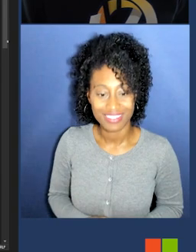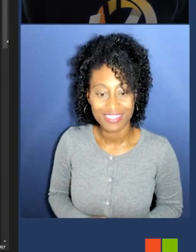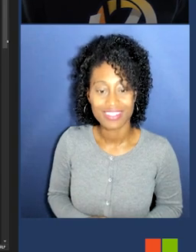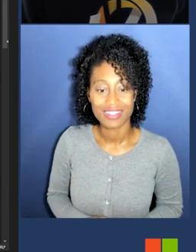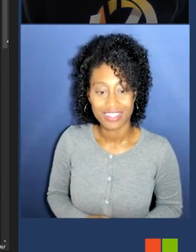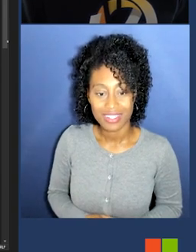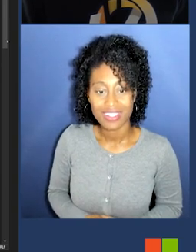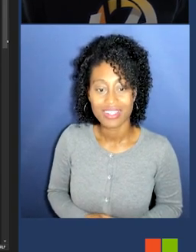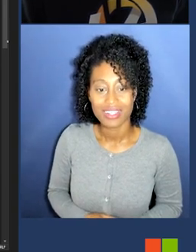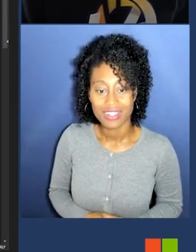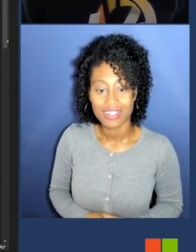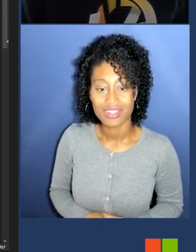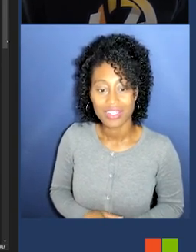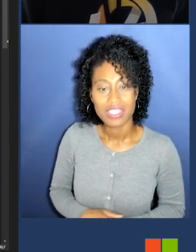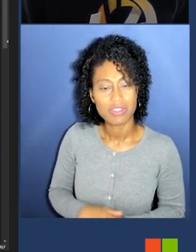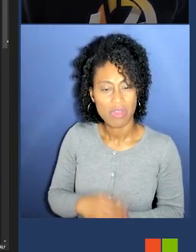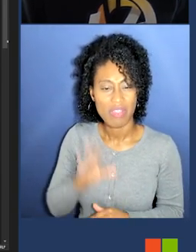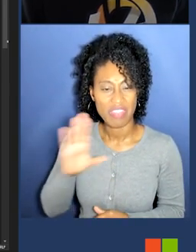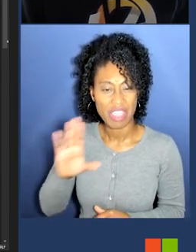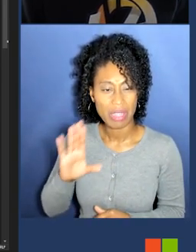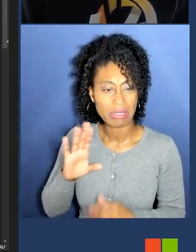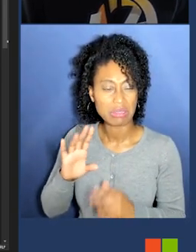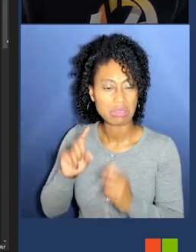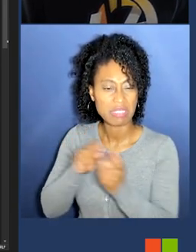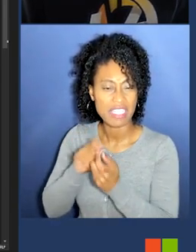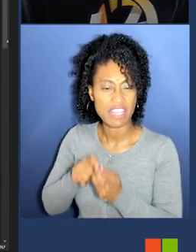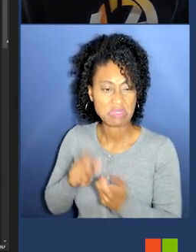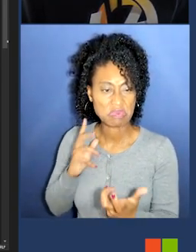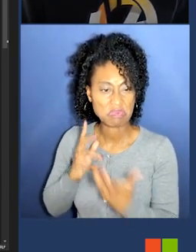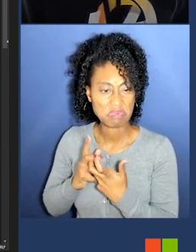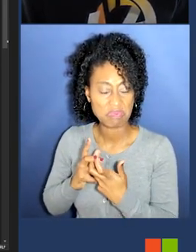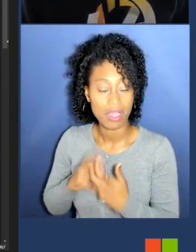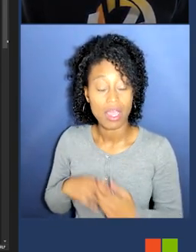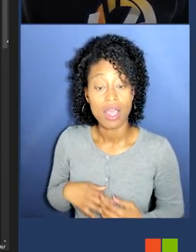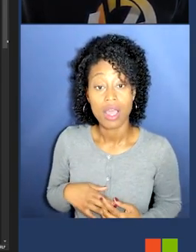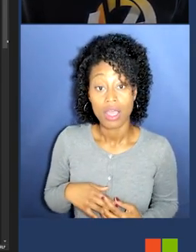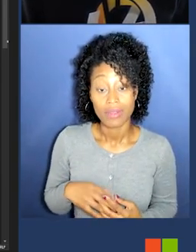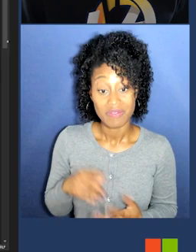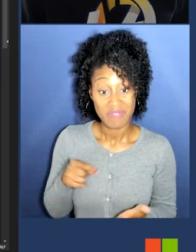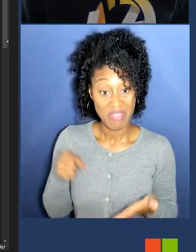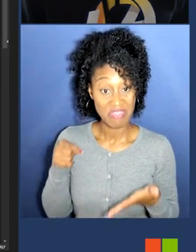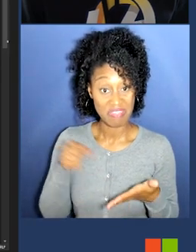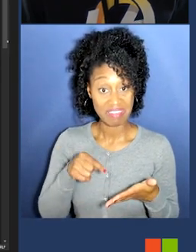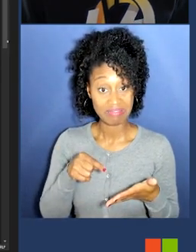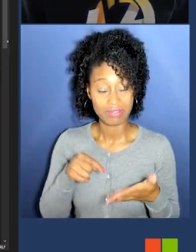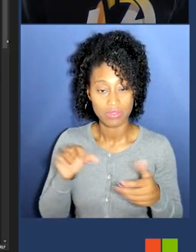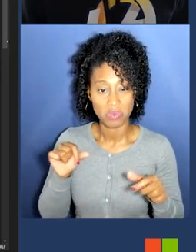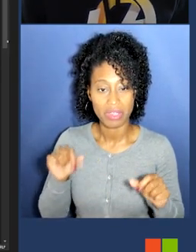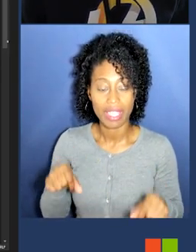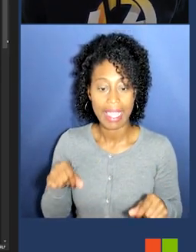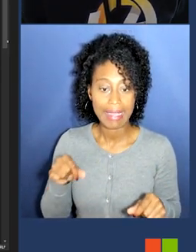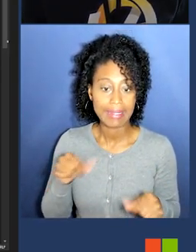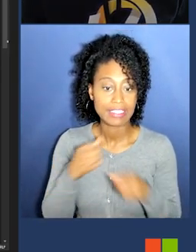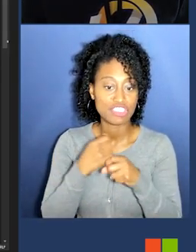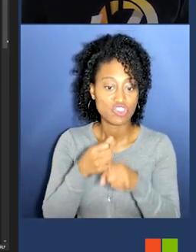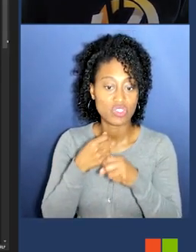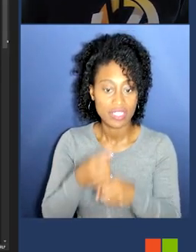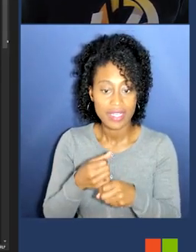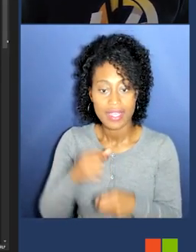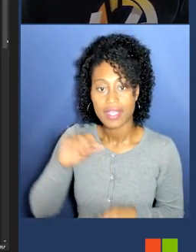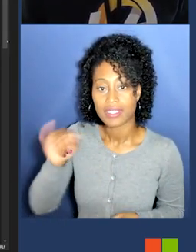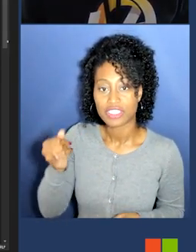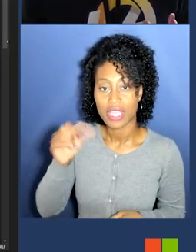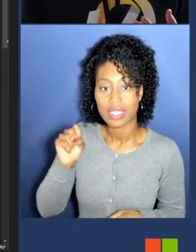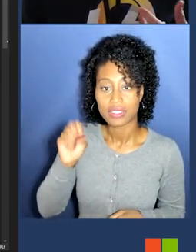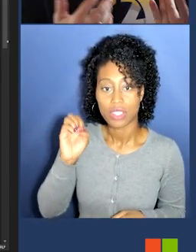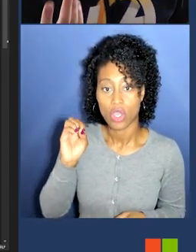for an open API specification. So with this, we can generate essentially a JSON